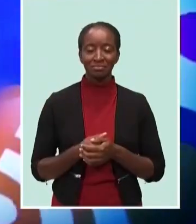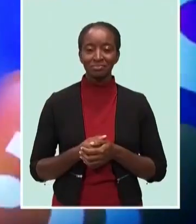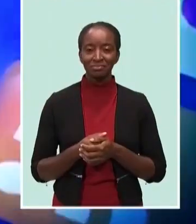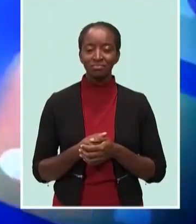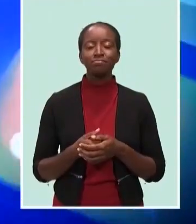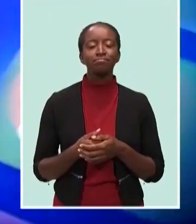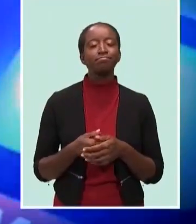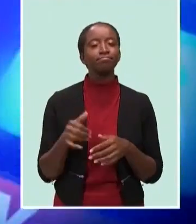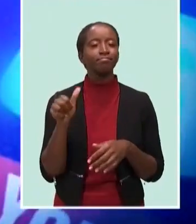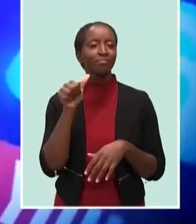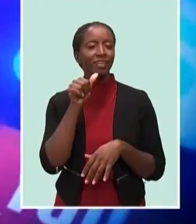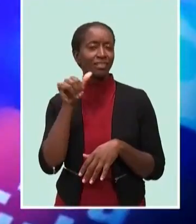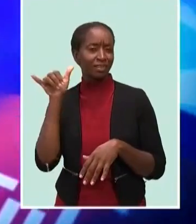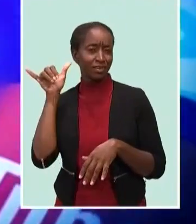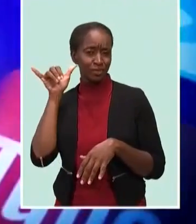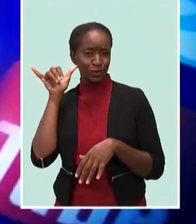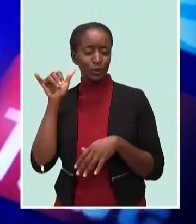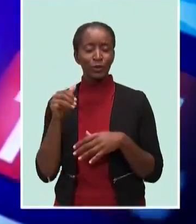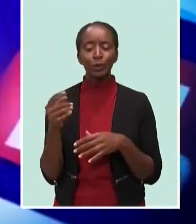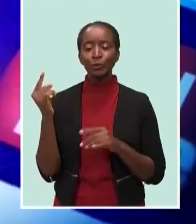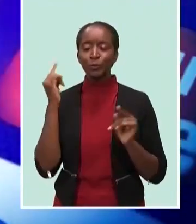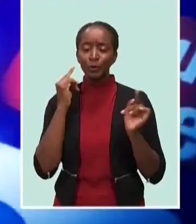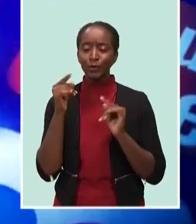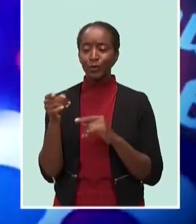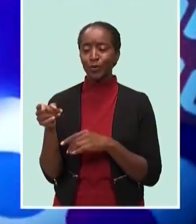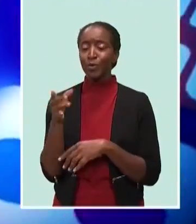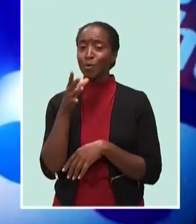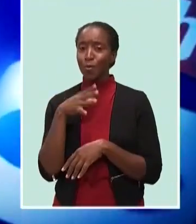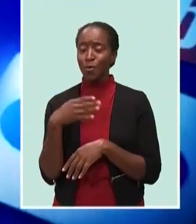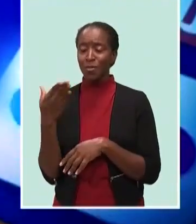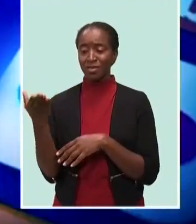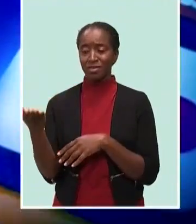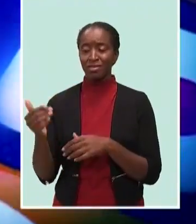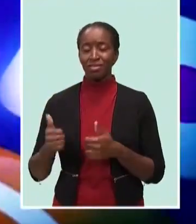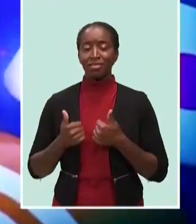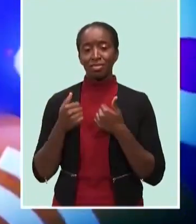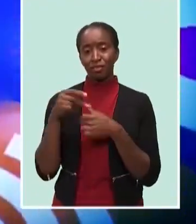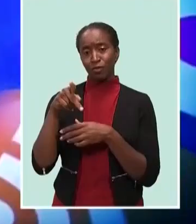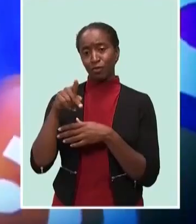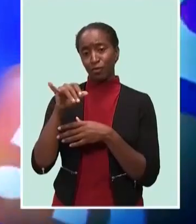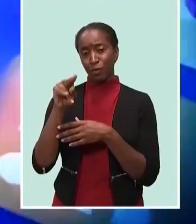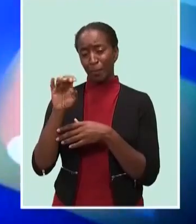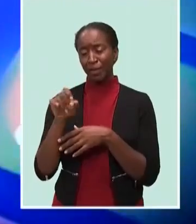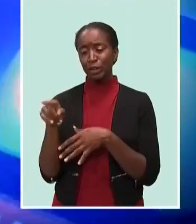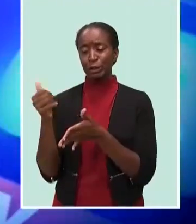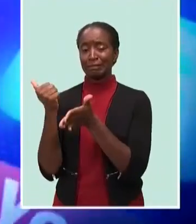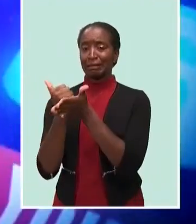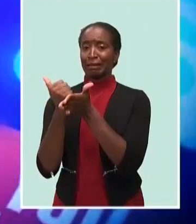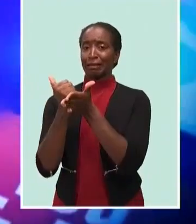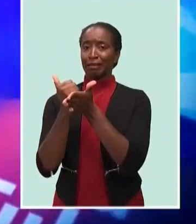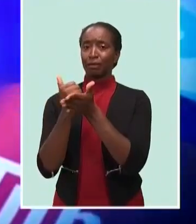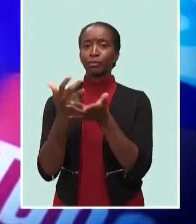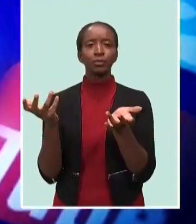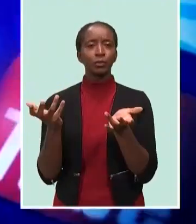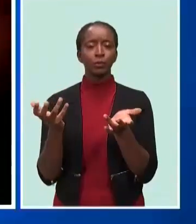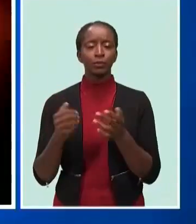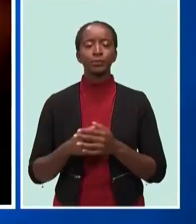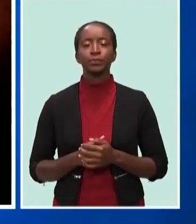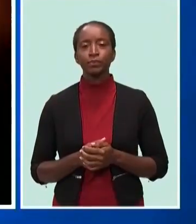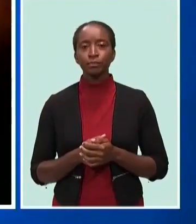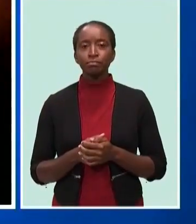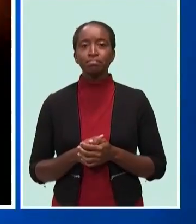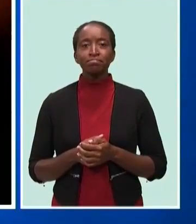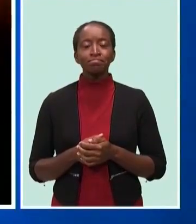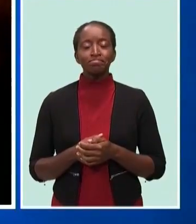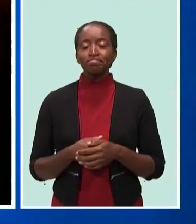yesterday we learned about the plight of Hazel Cadogan from the Pine, who was appealing for help. Let's take a listen. I